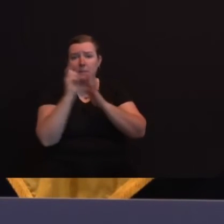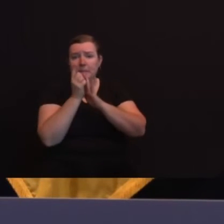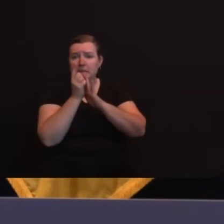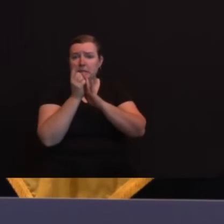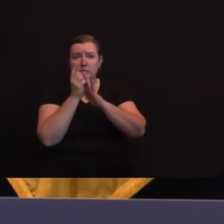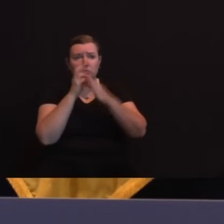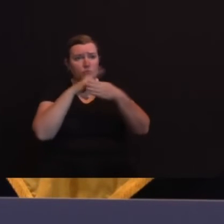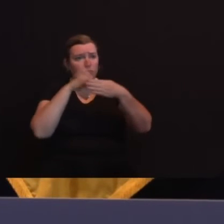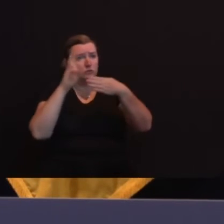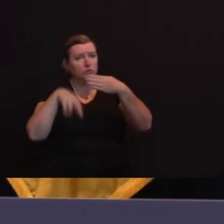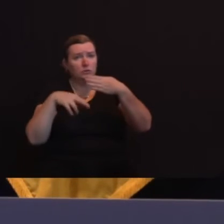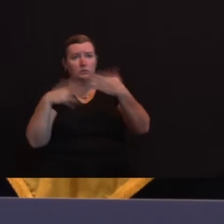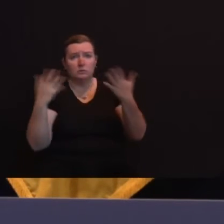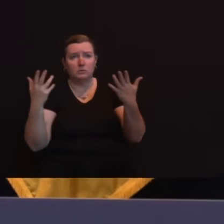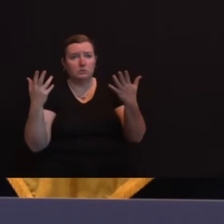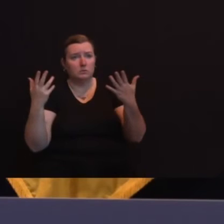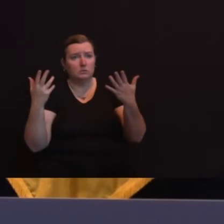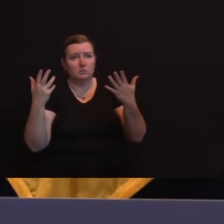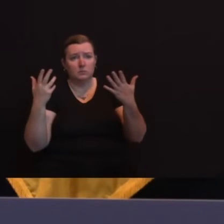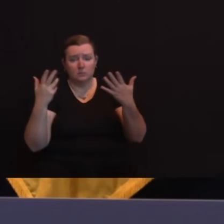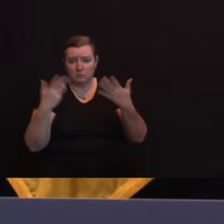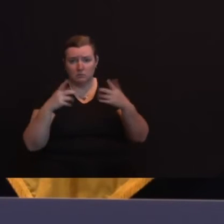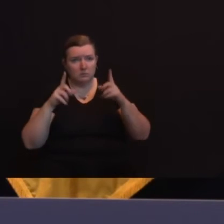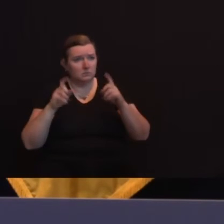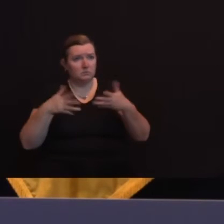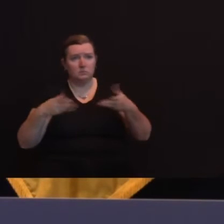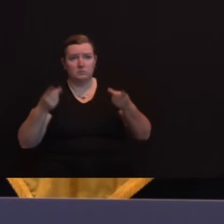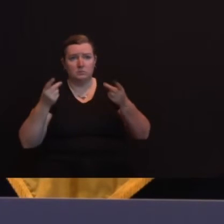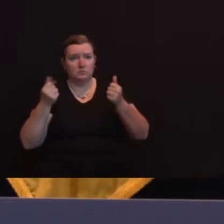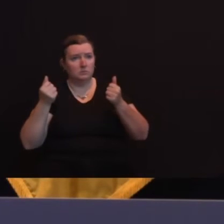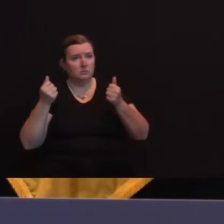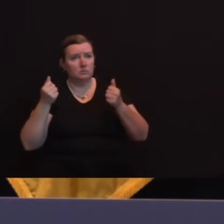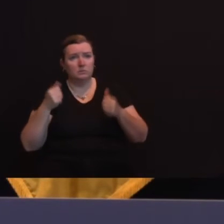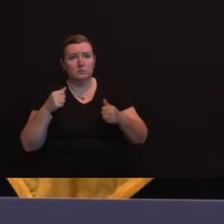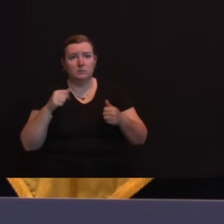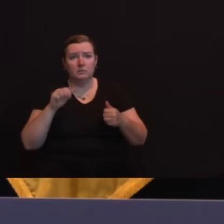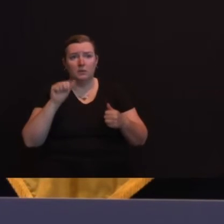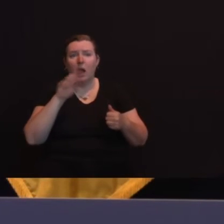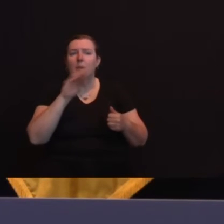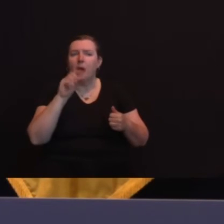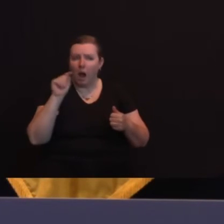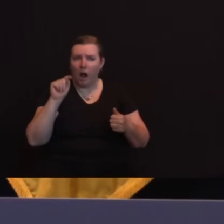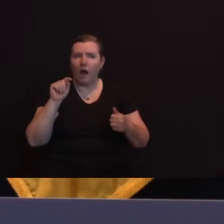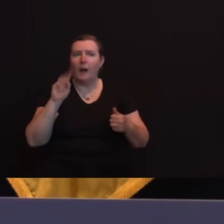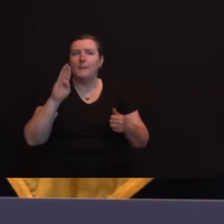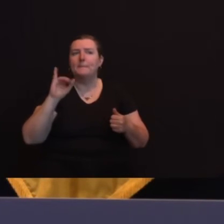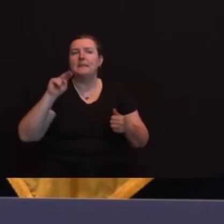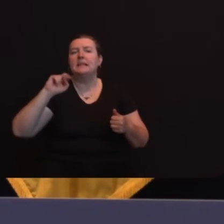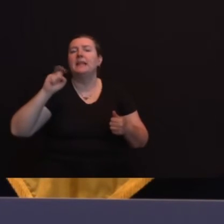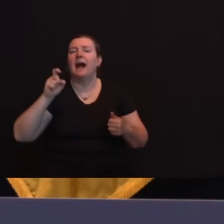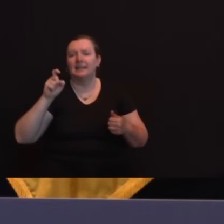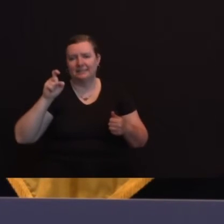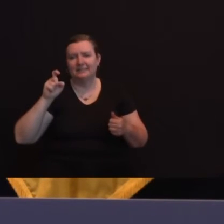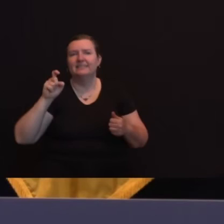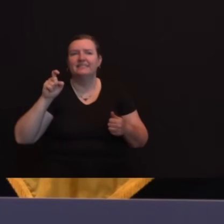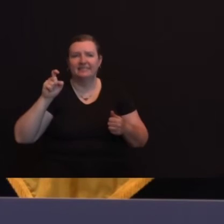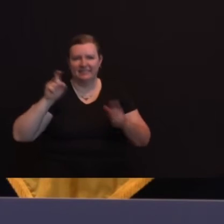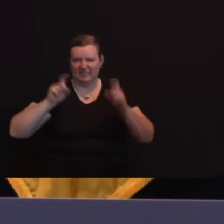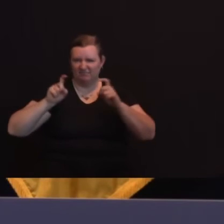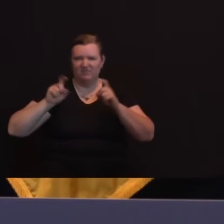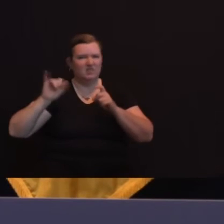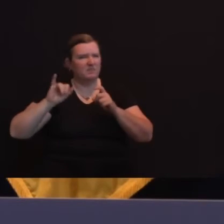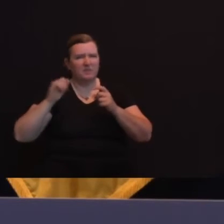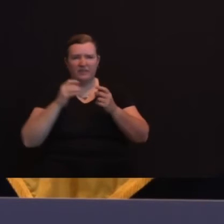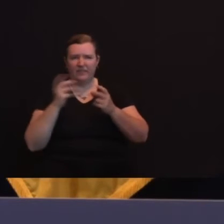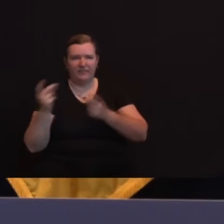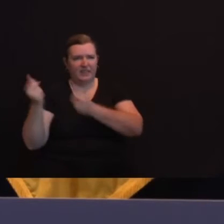the Abbott Binax Now test, which is also a game changer, but does not connect into our health databases either in New Jersey or elsewhere,